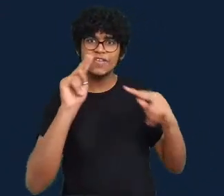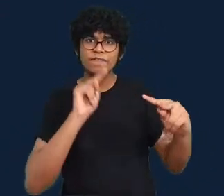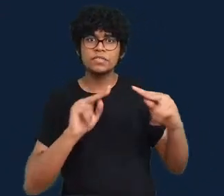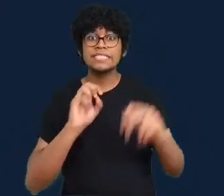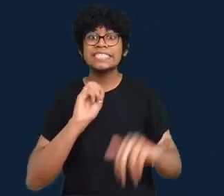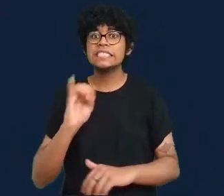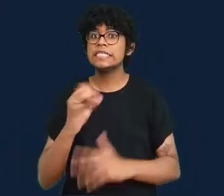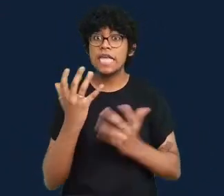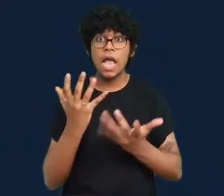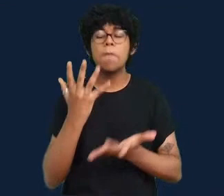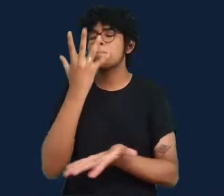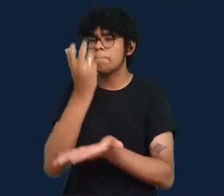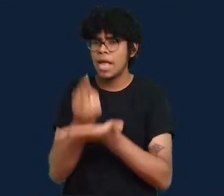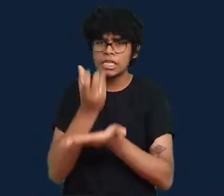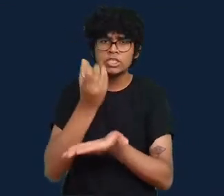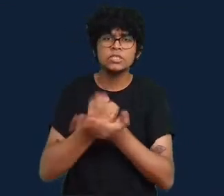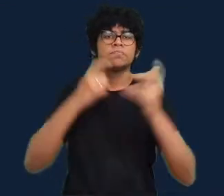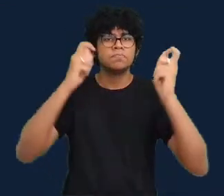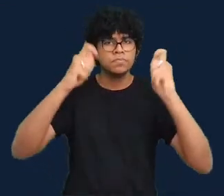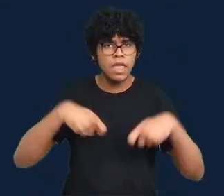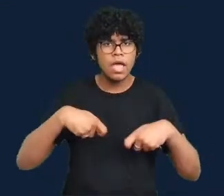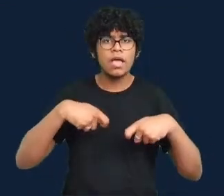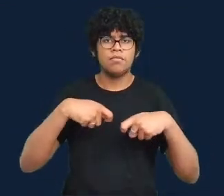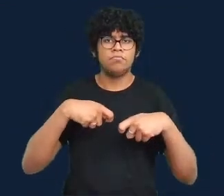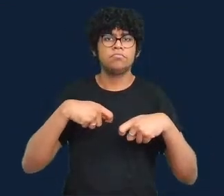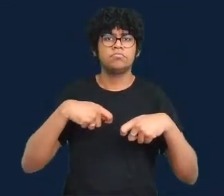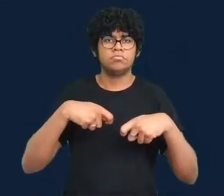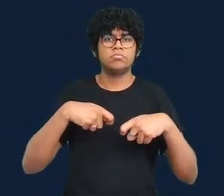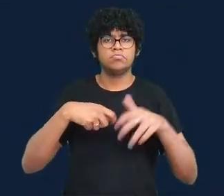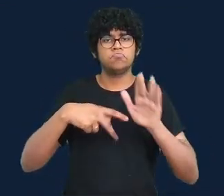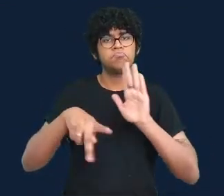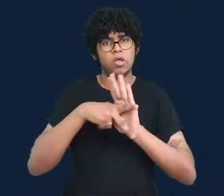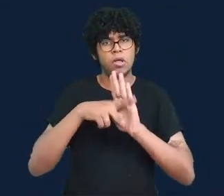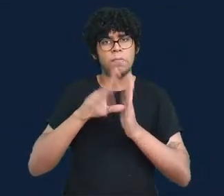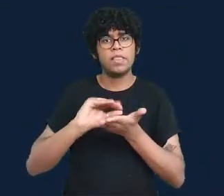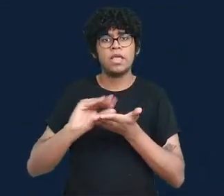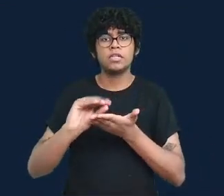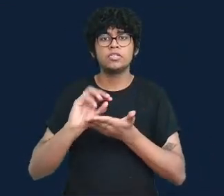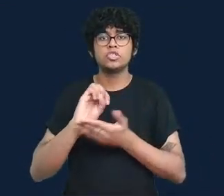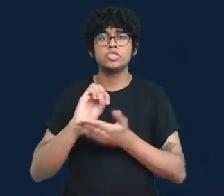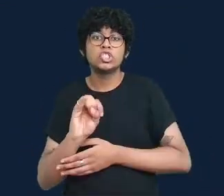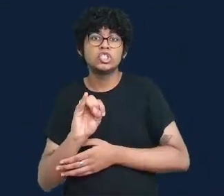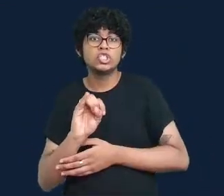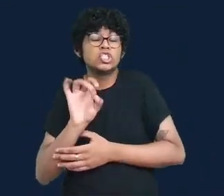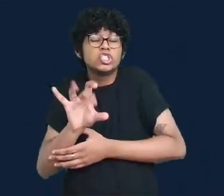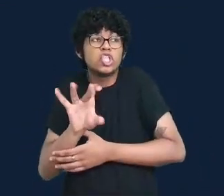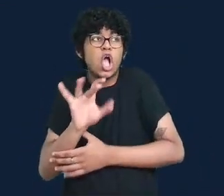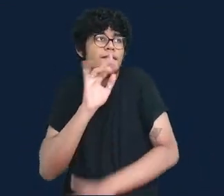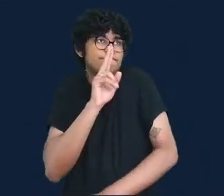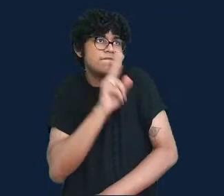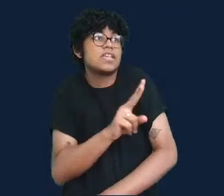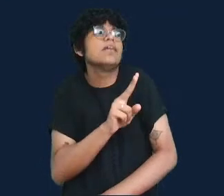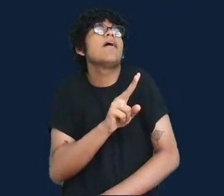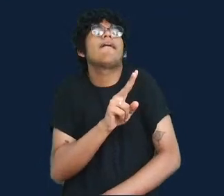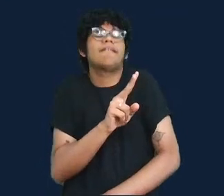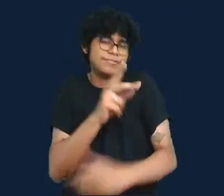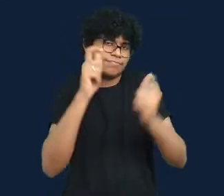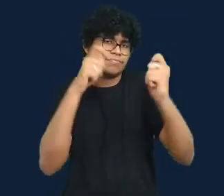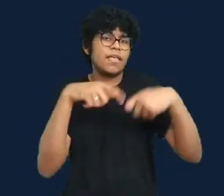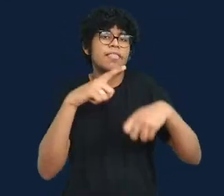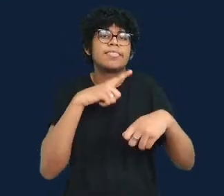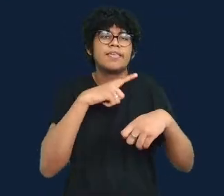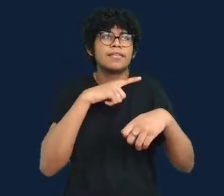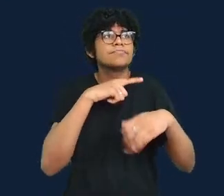you just want to see, they have the Earth viewer where you can like add layers and view data at a